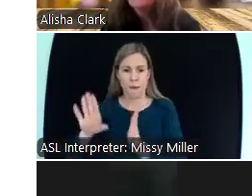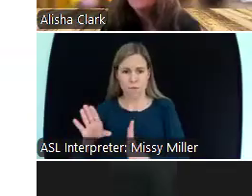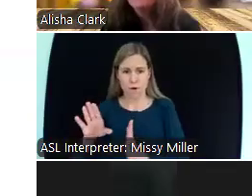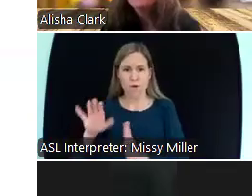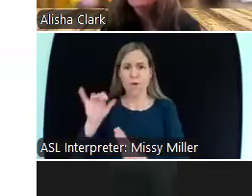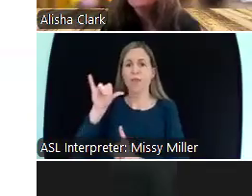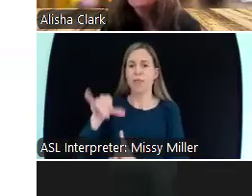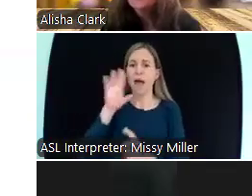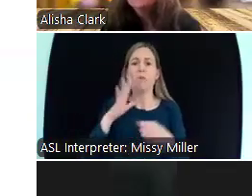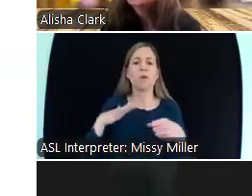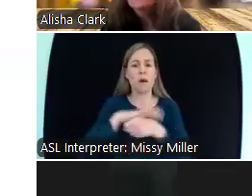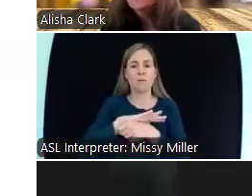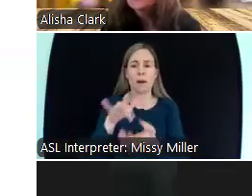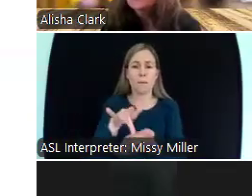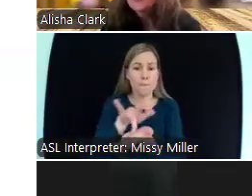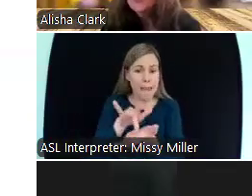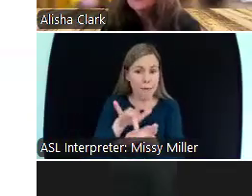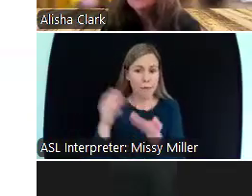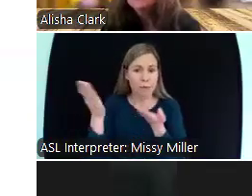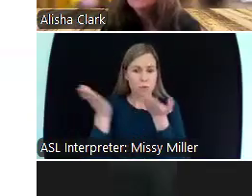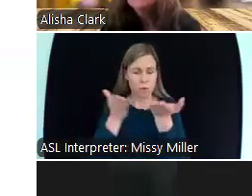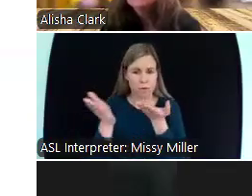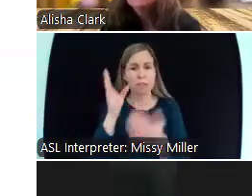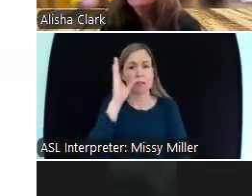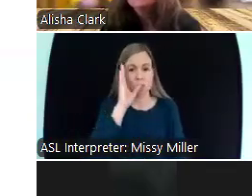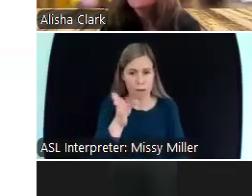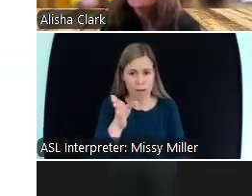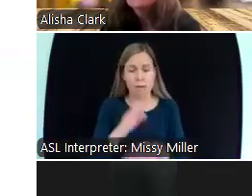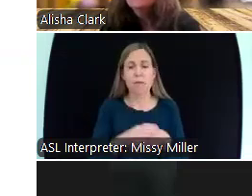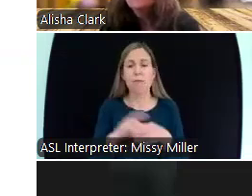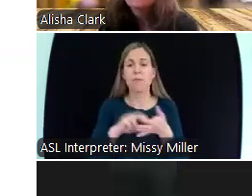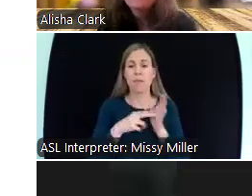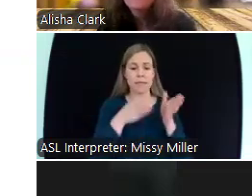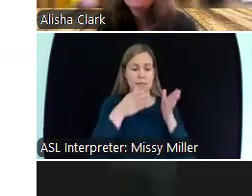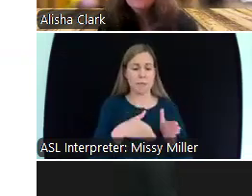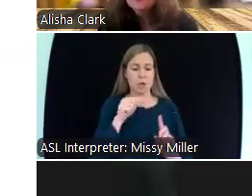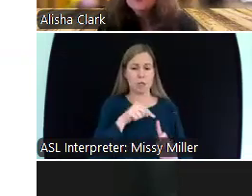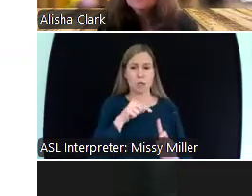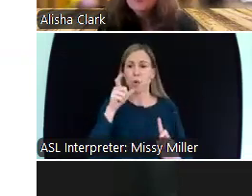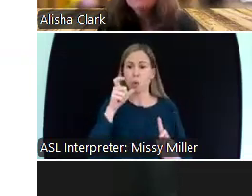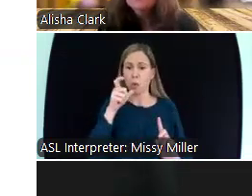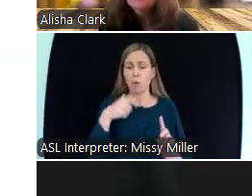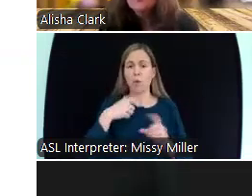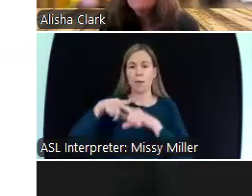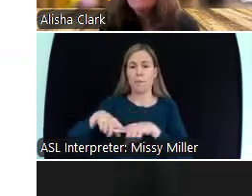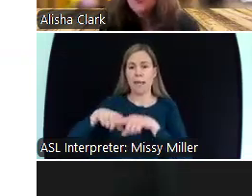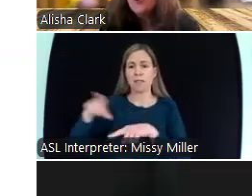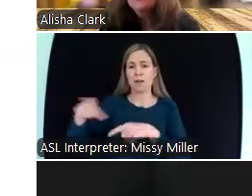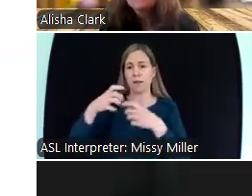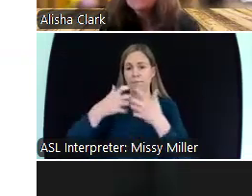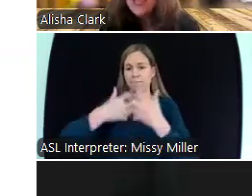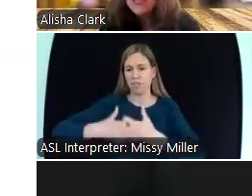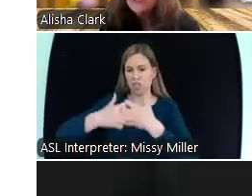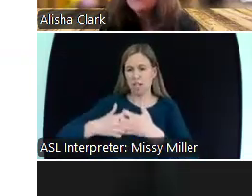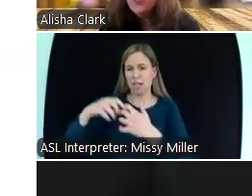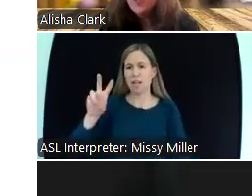cover medical services. And this is for individuals who are ventilator dependent, at least 12 or more hours